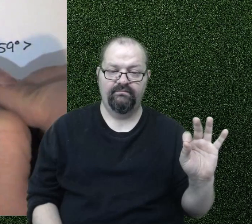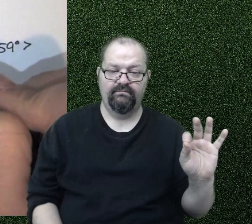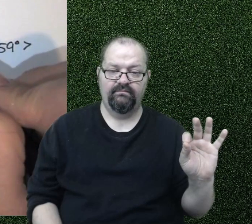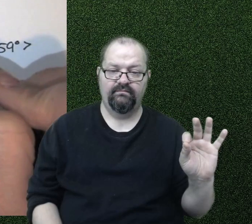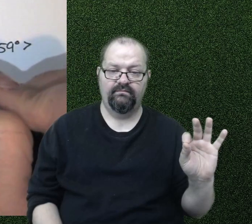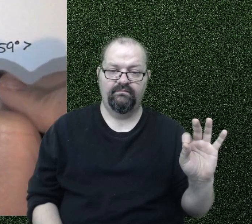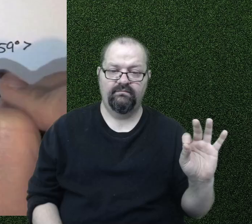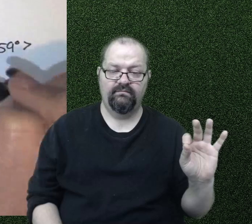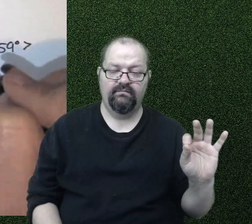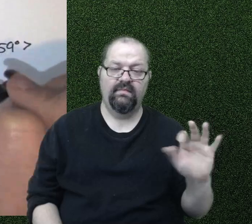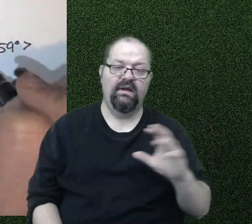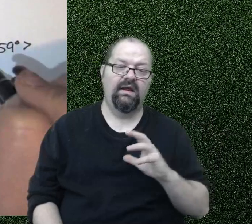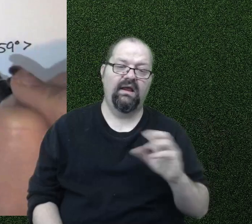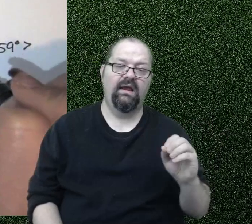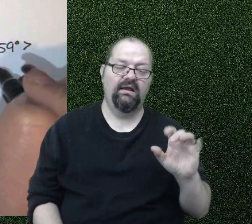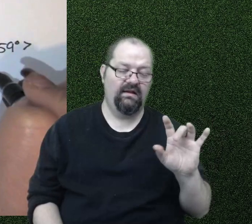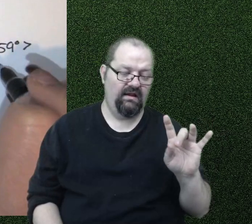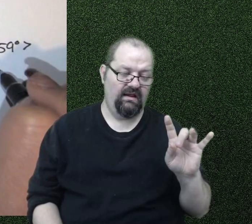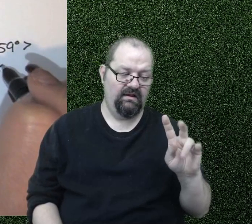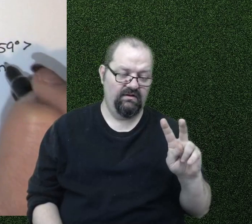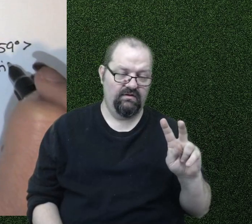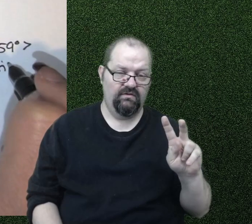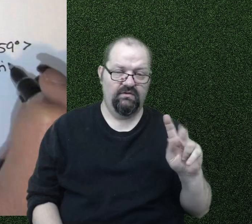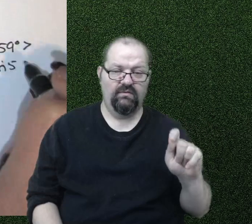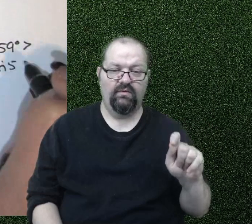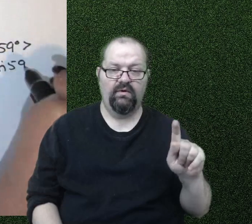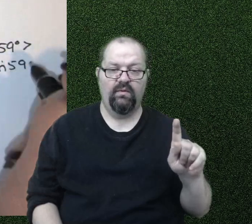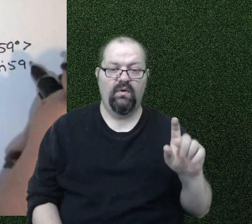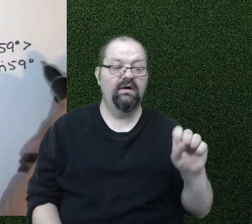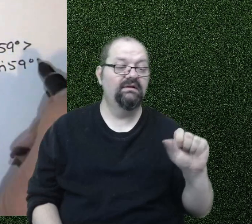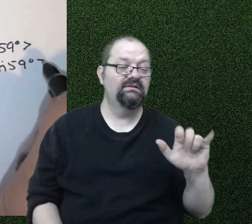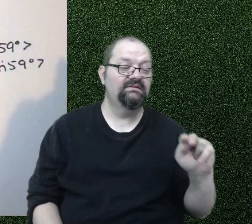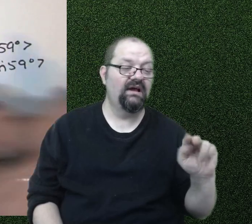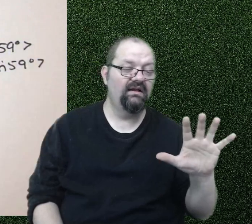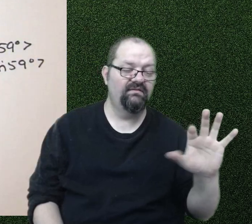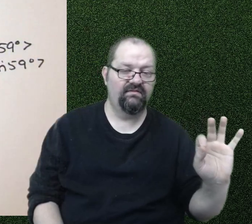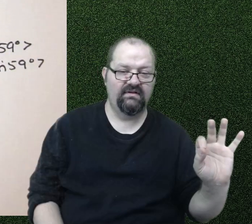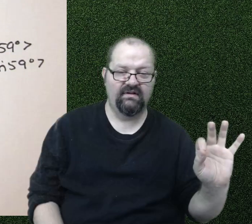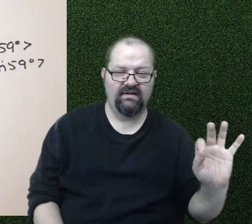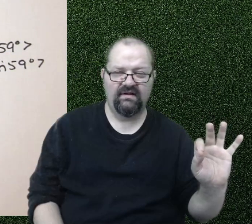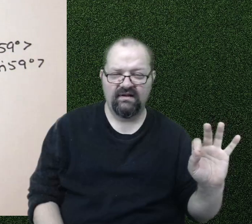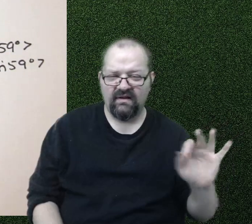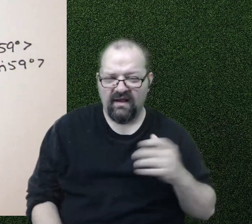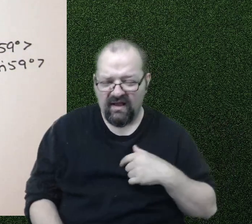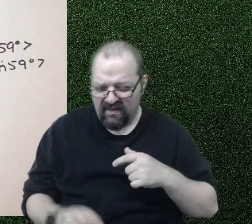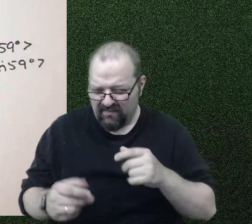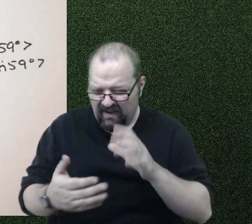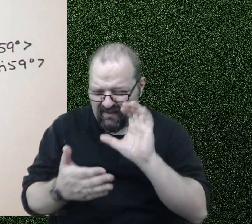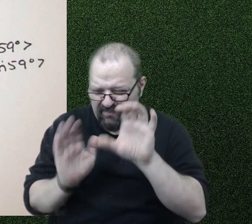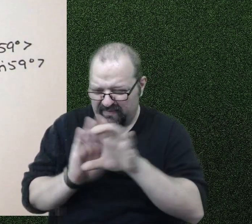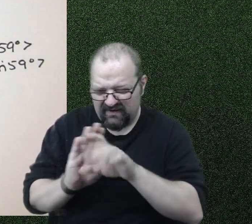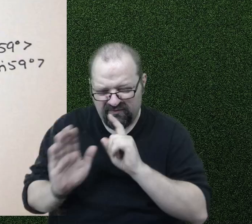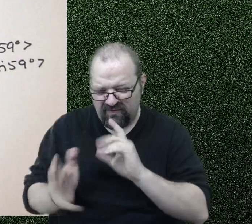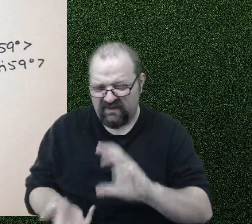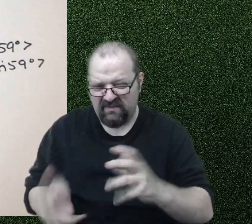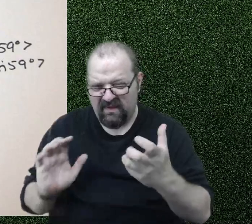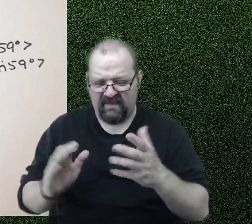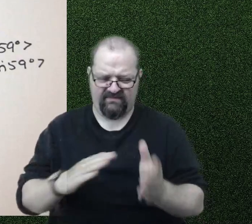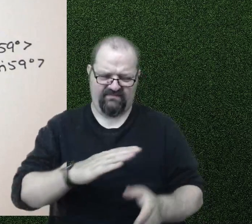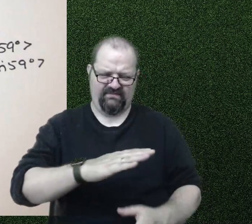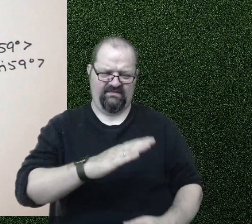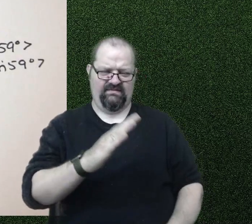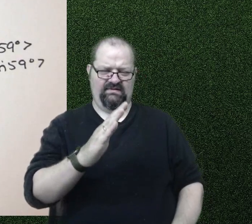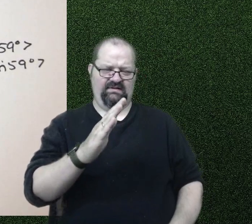and 82.1 times sine of 59. I'm sorry, my picture is so bad. 59 degrees is going to be up here.